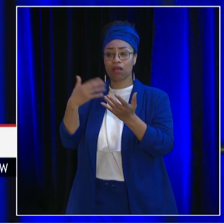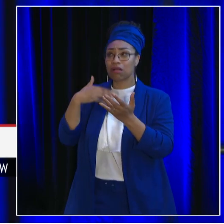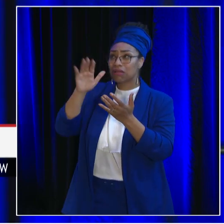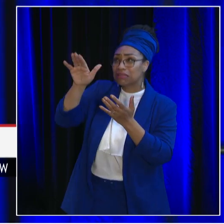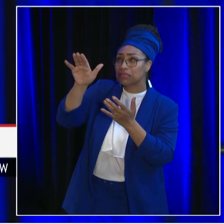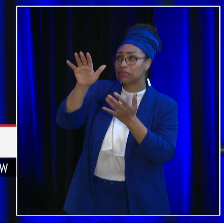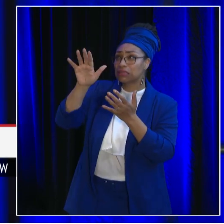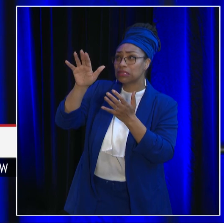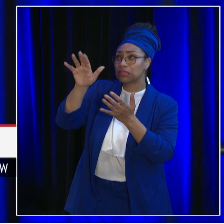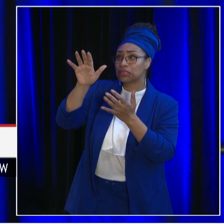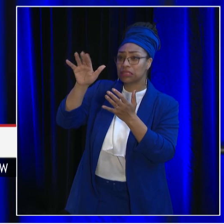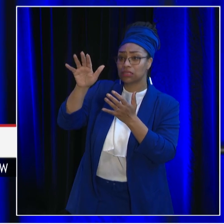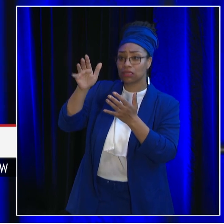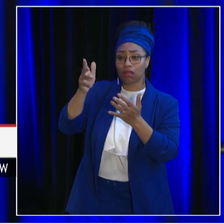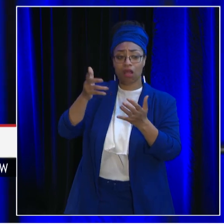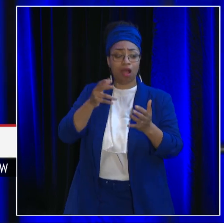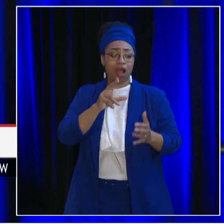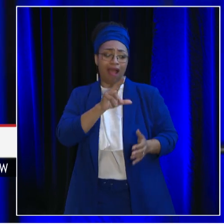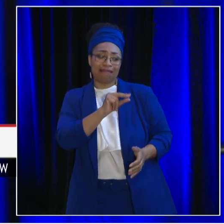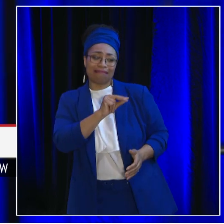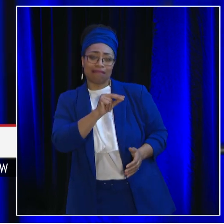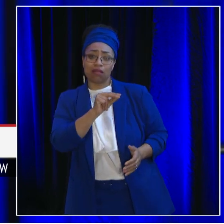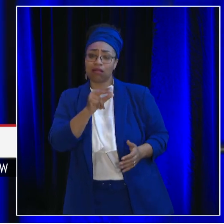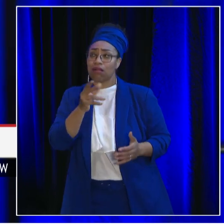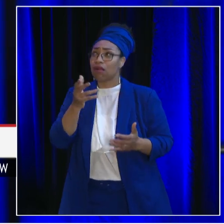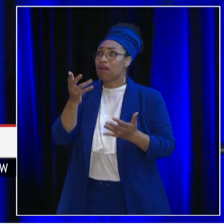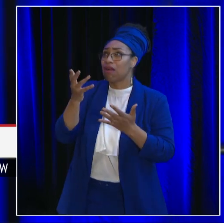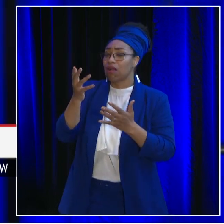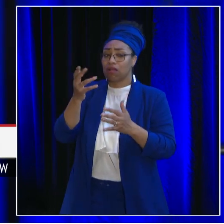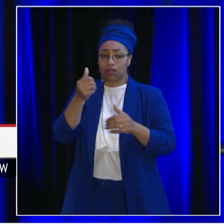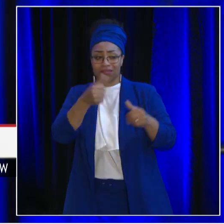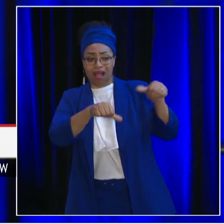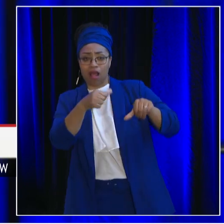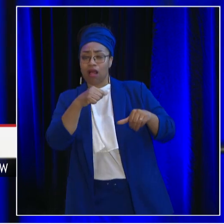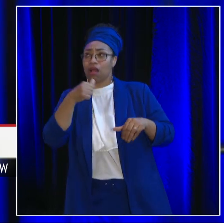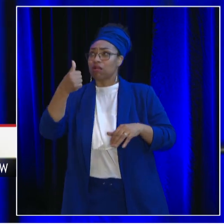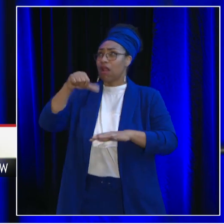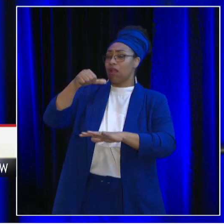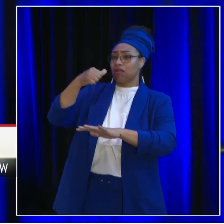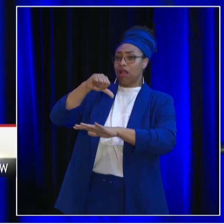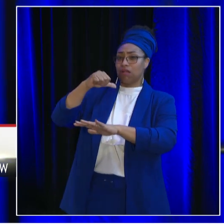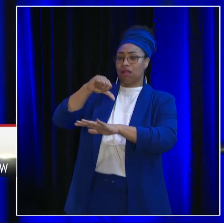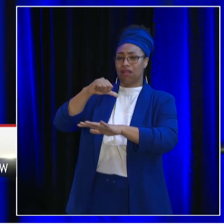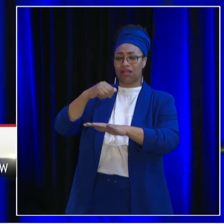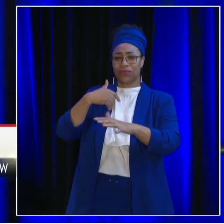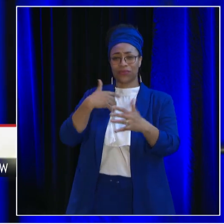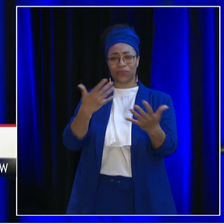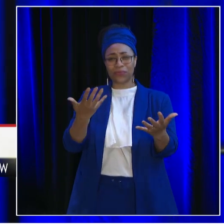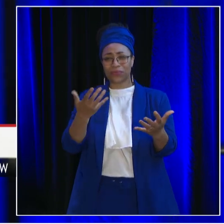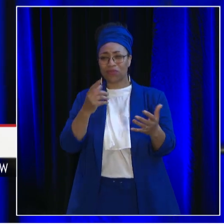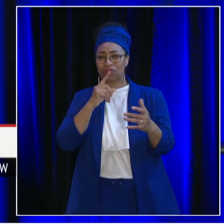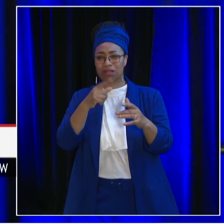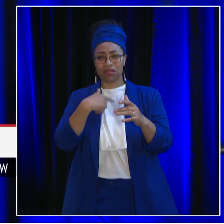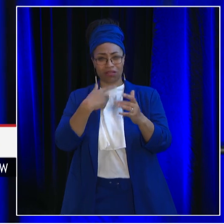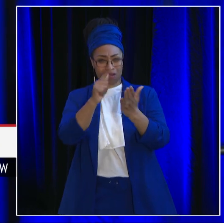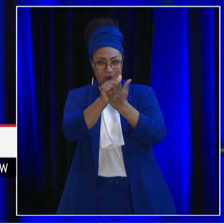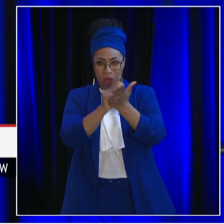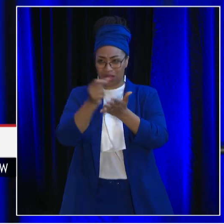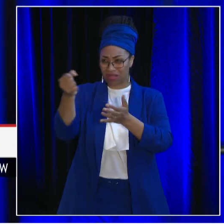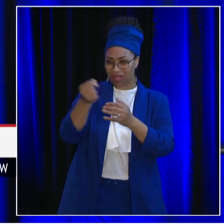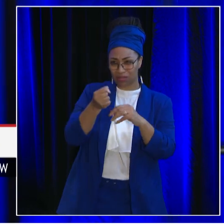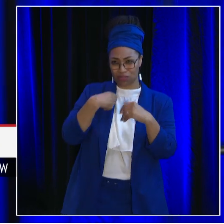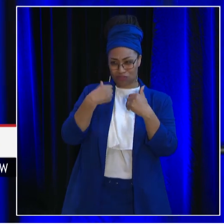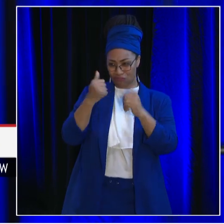efforts to repeal, this is kind of amazing, our ability to have automated